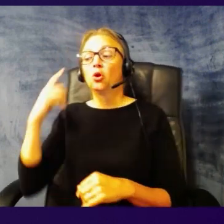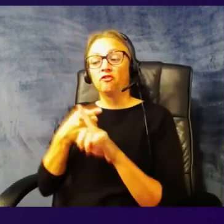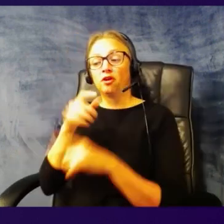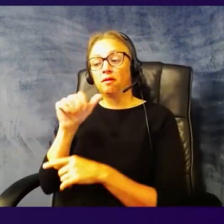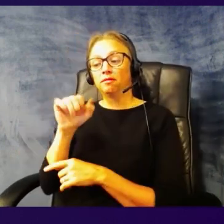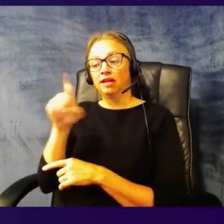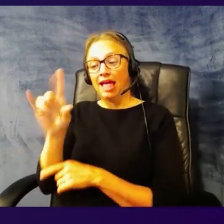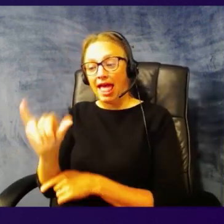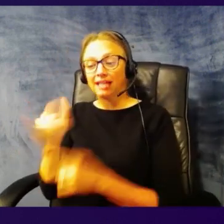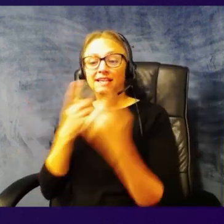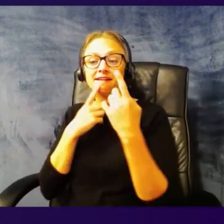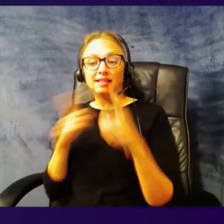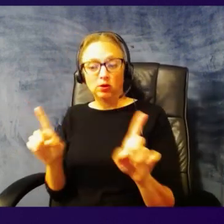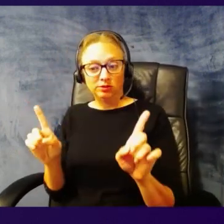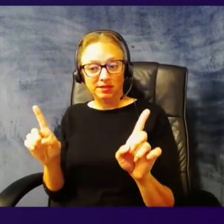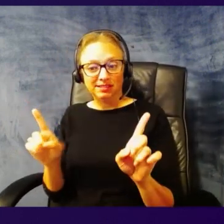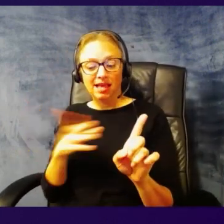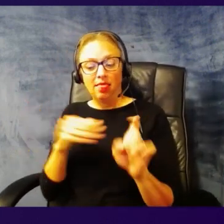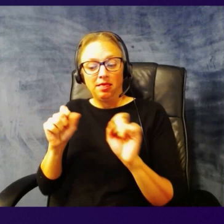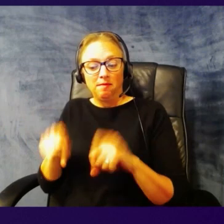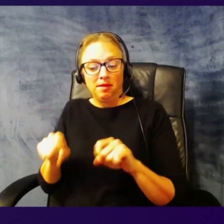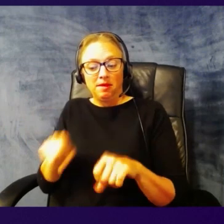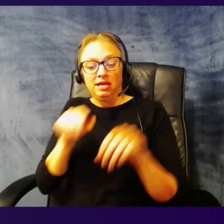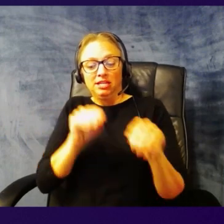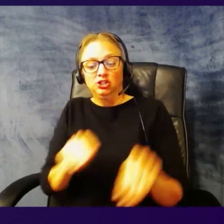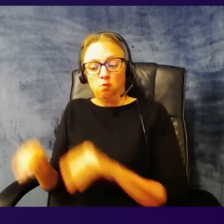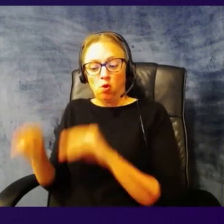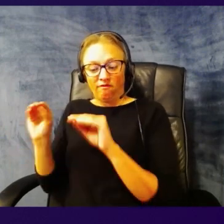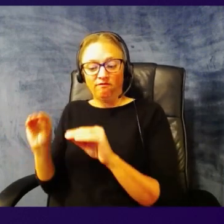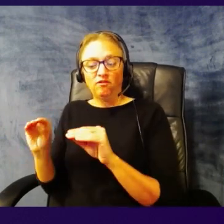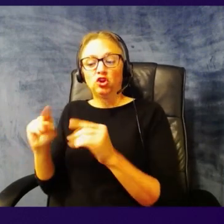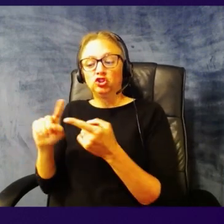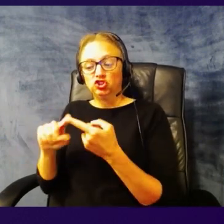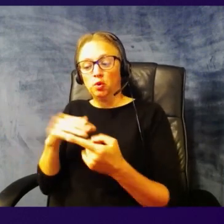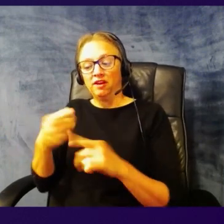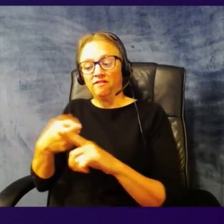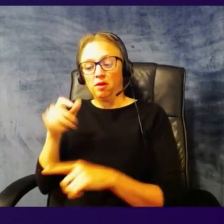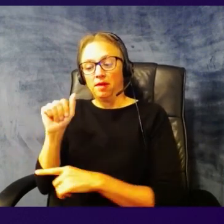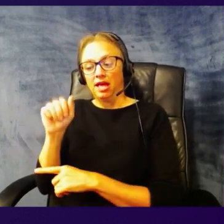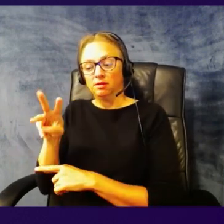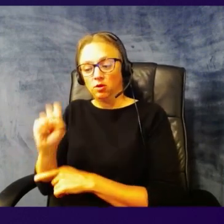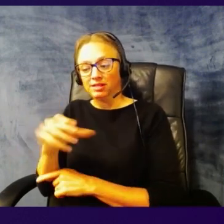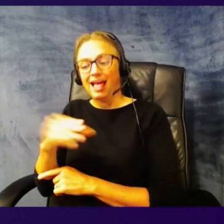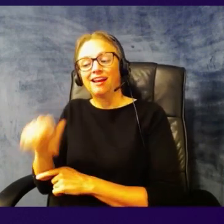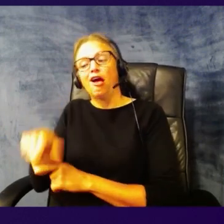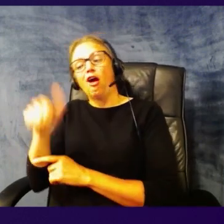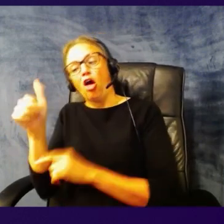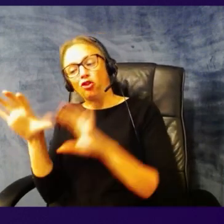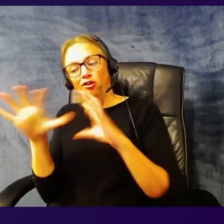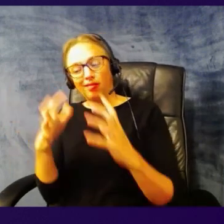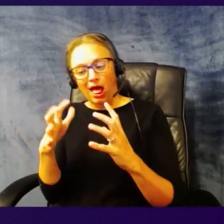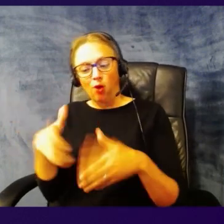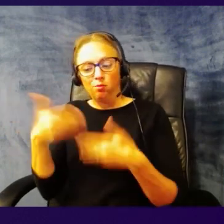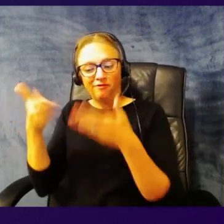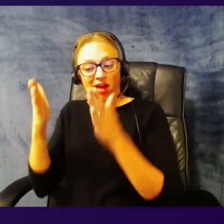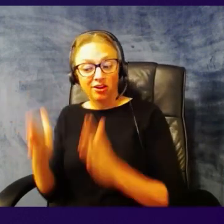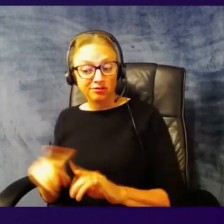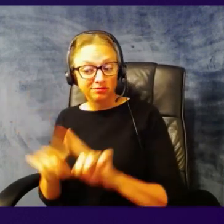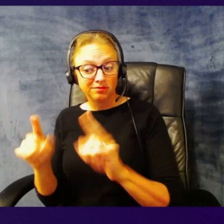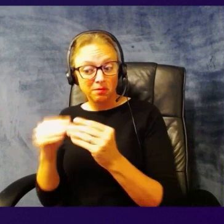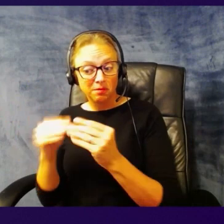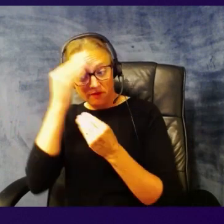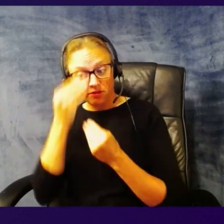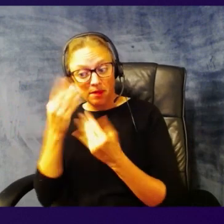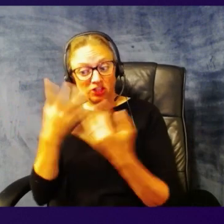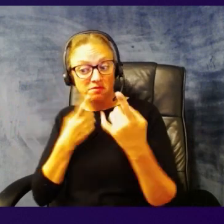around DataSync and the ability to move data to and from AWS and other cloud providers. Can you give us some more information about these